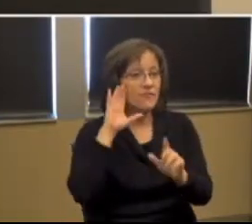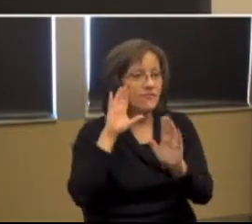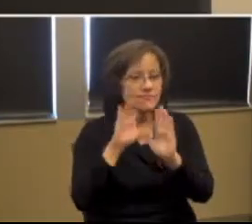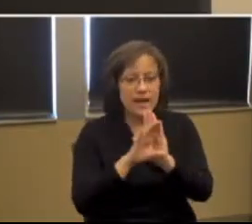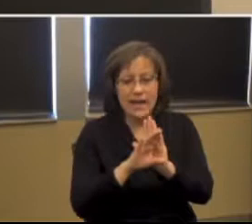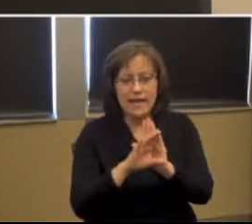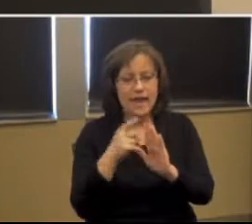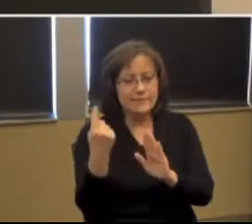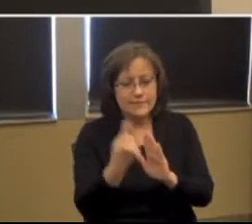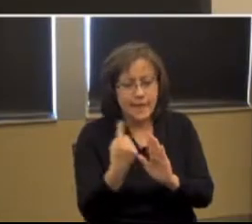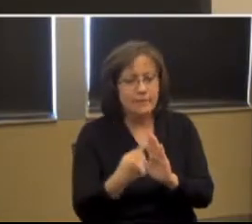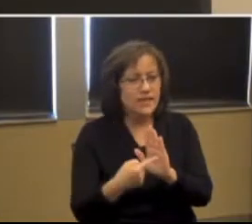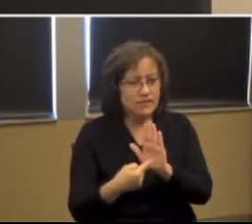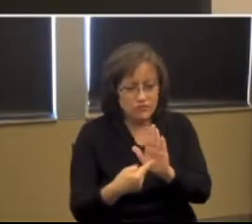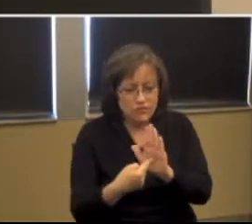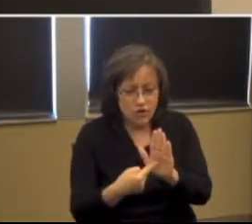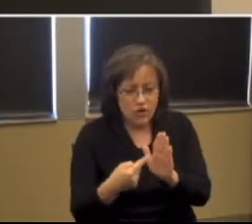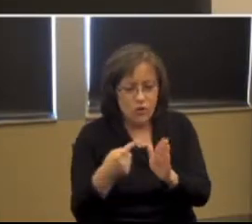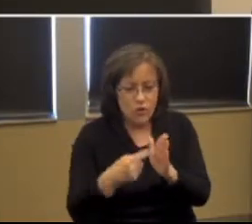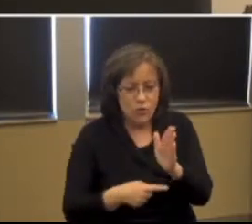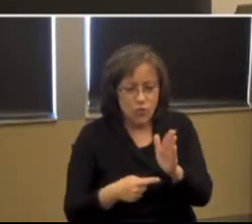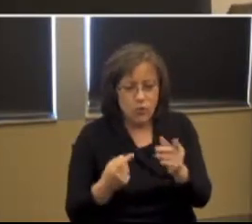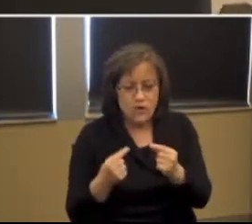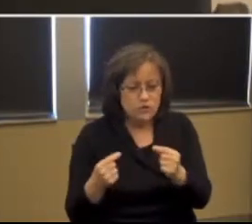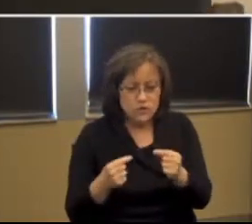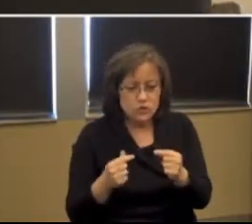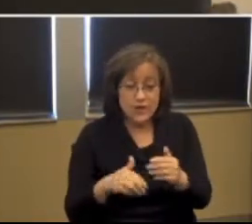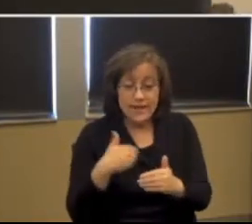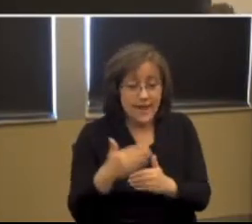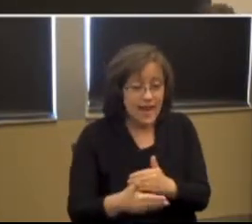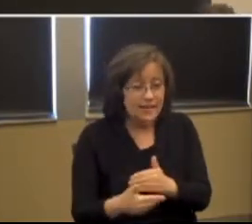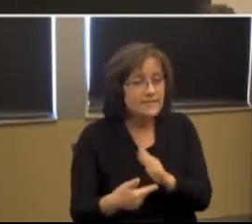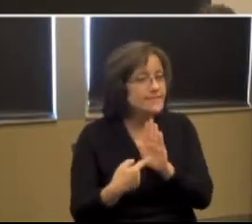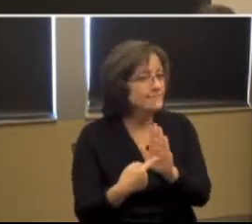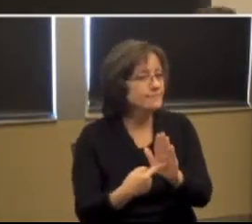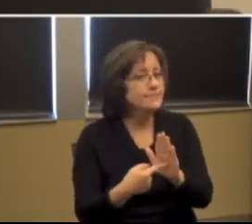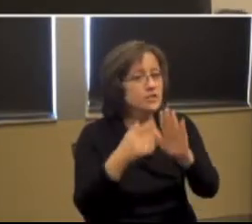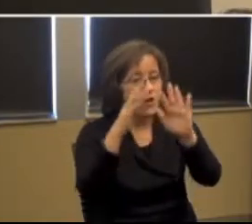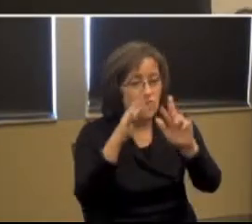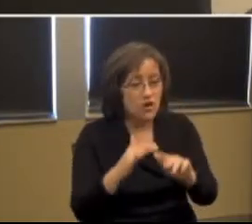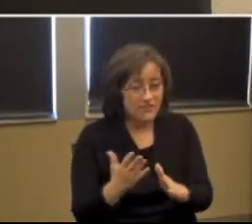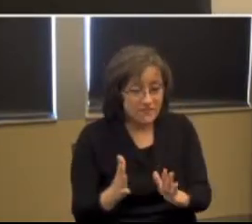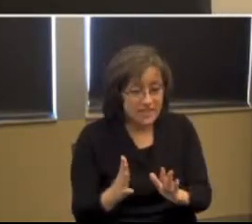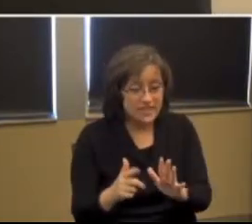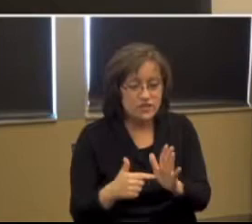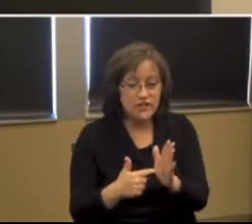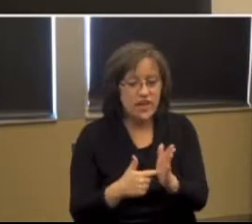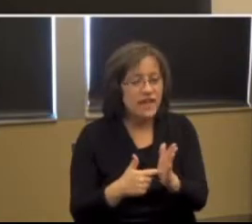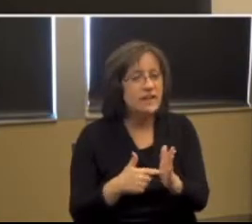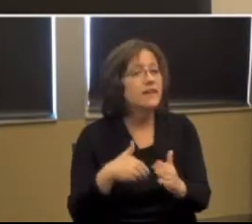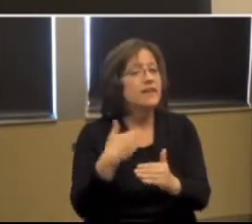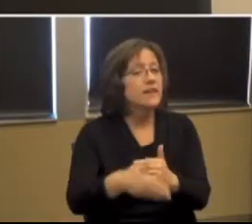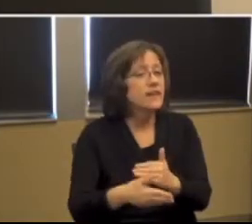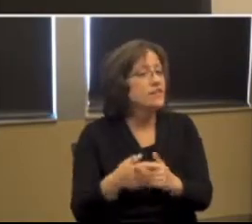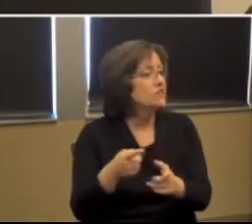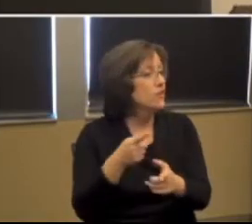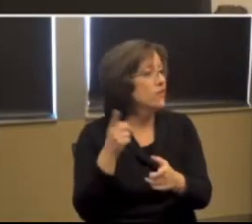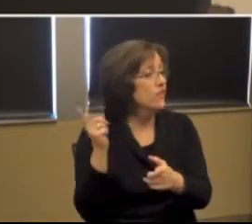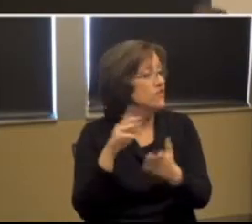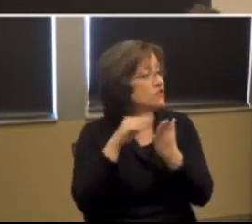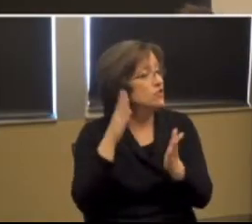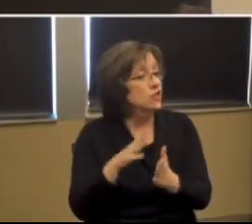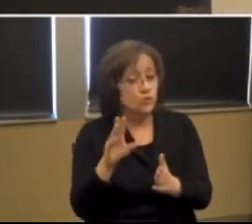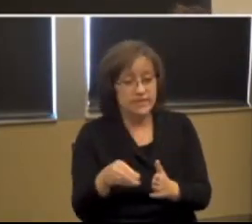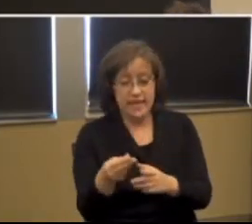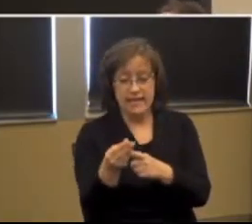some indicator of what it is the student needs to do next. So for this student, they'll take that icon and